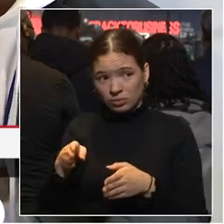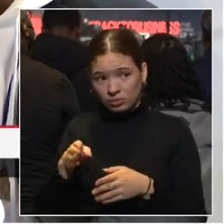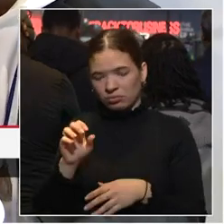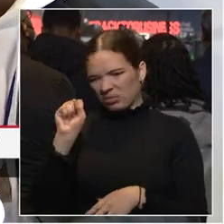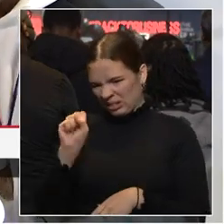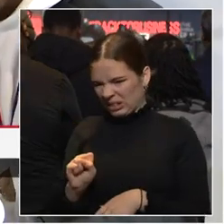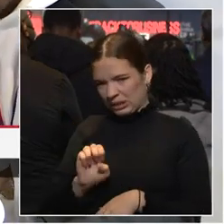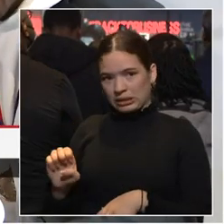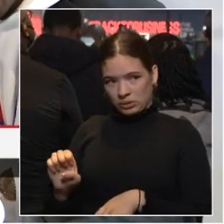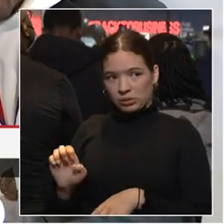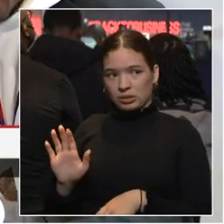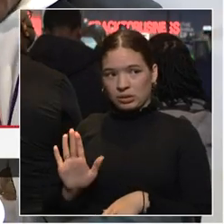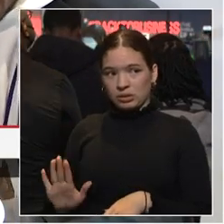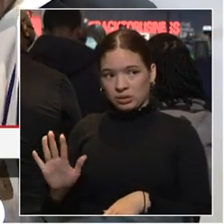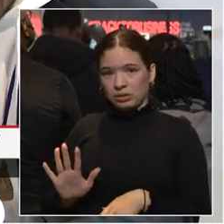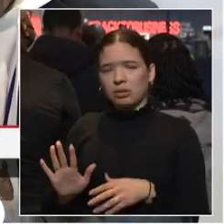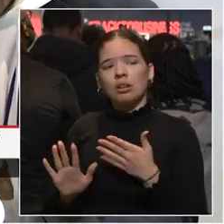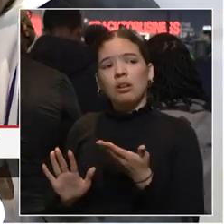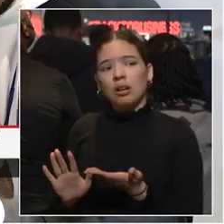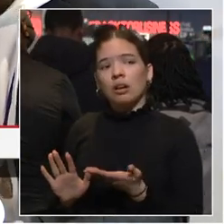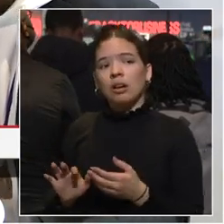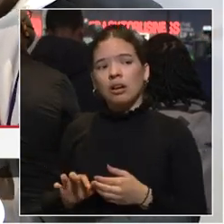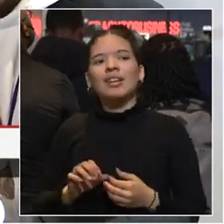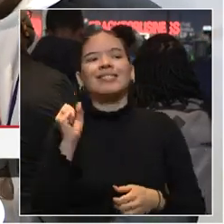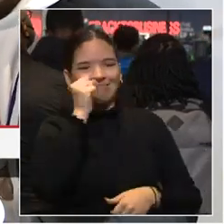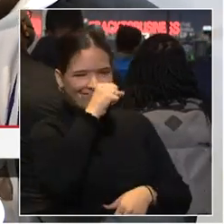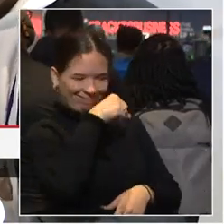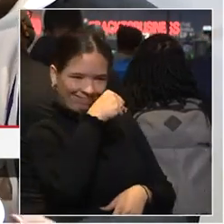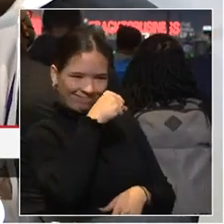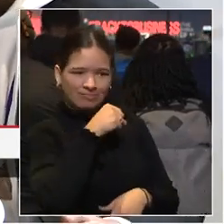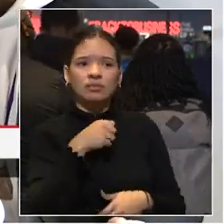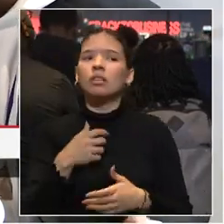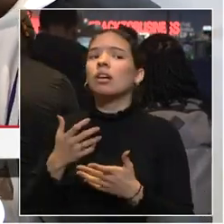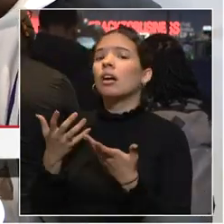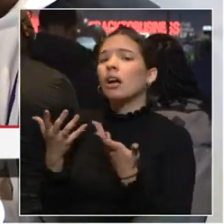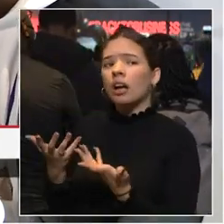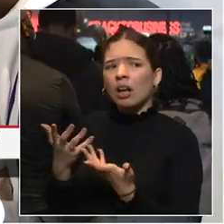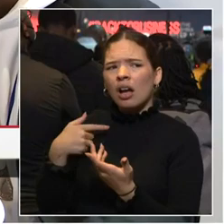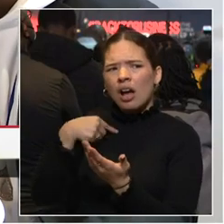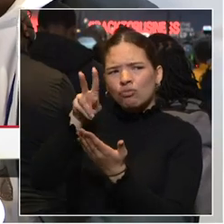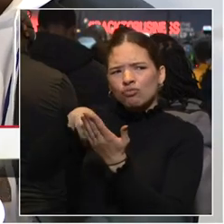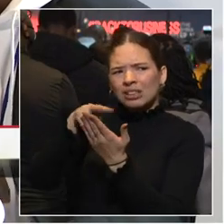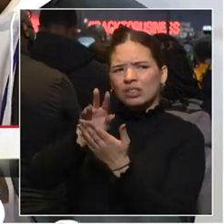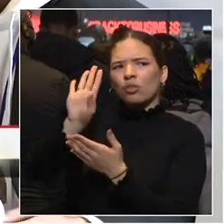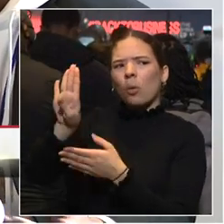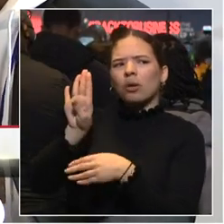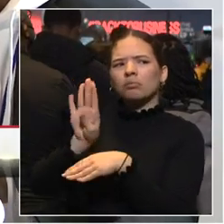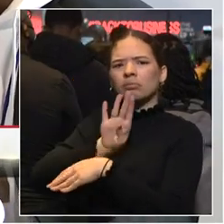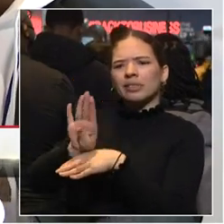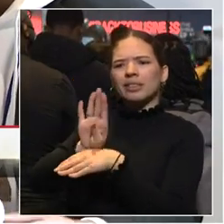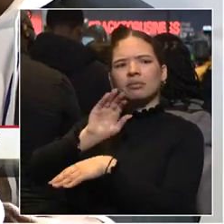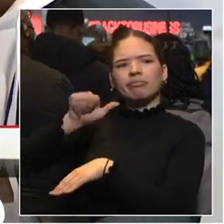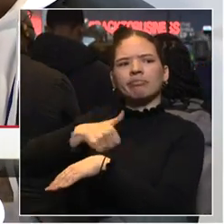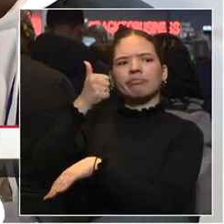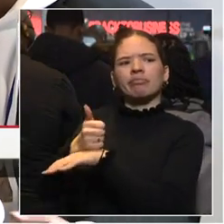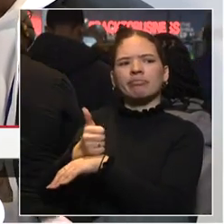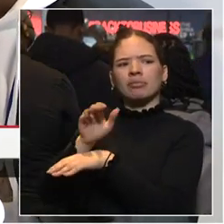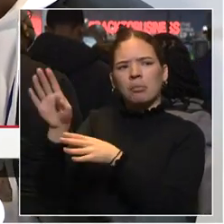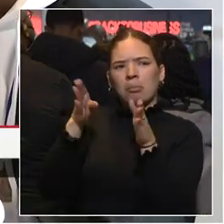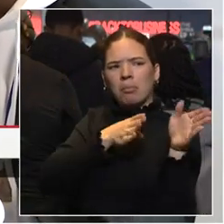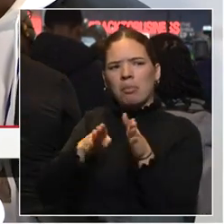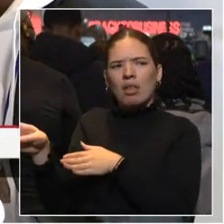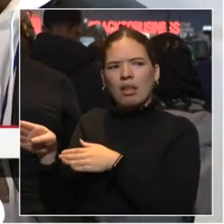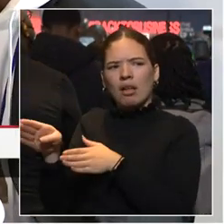way. I know it. Yes, indeed. And I read that part of your business model was to solve an affordable and healthy